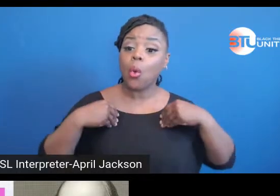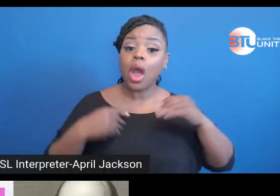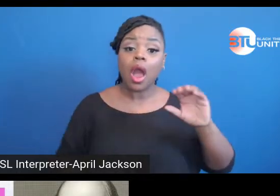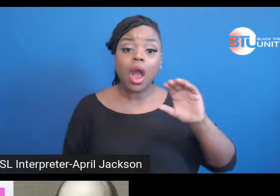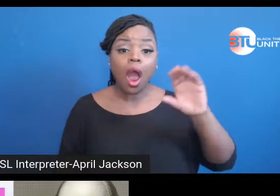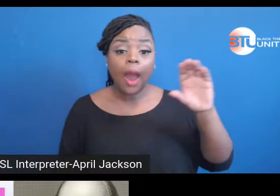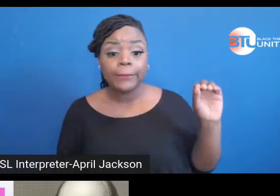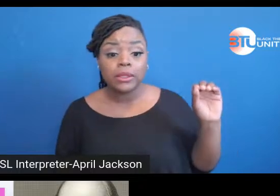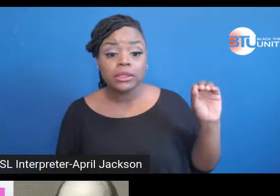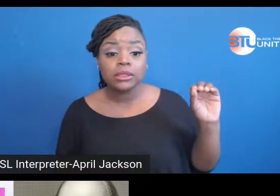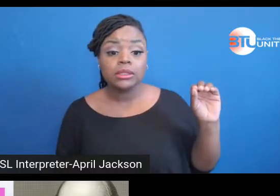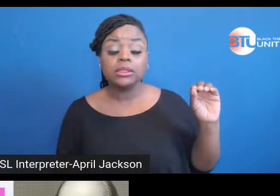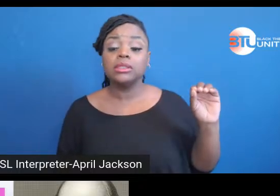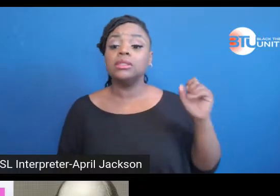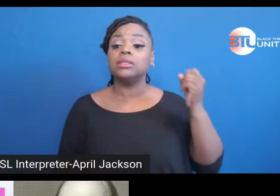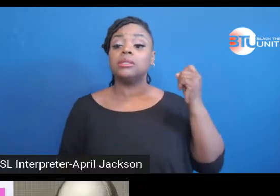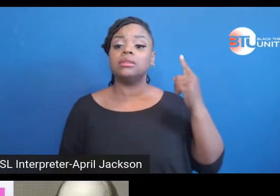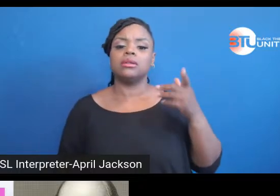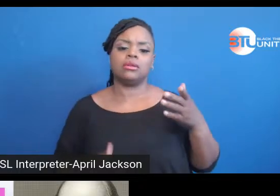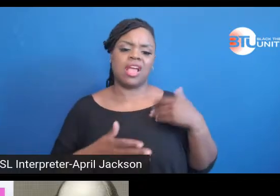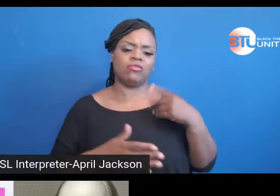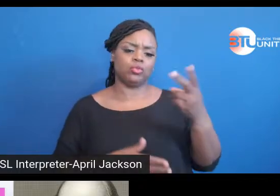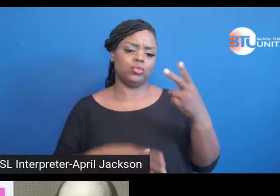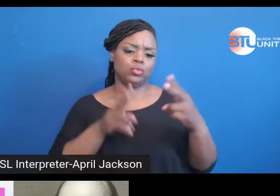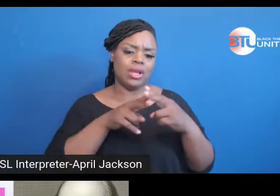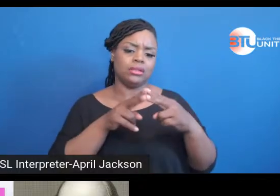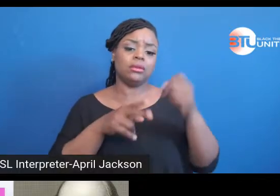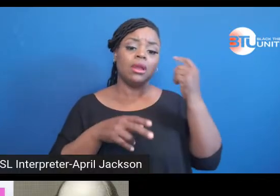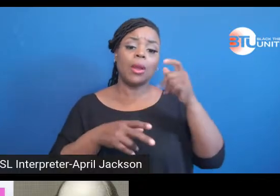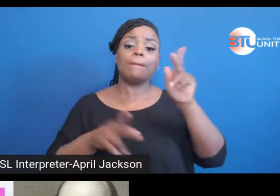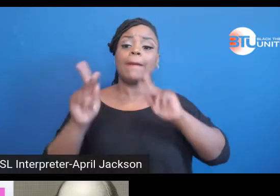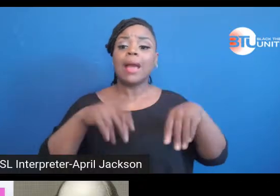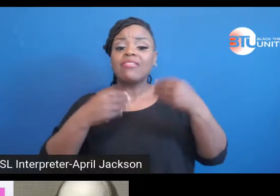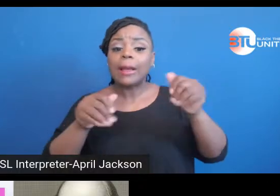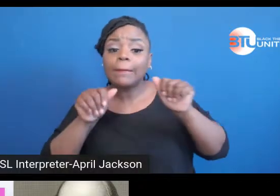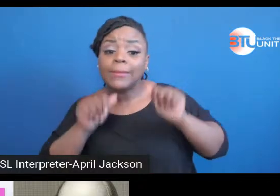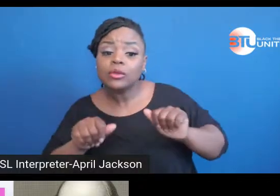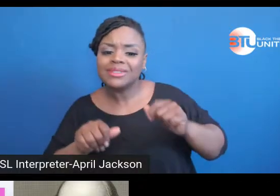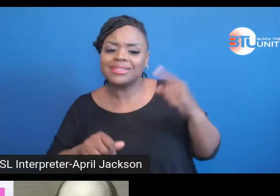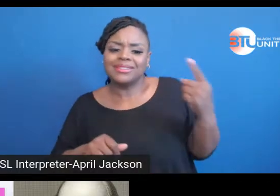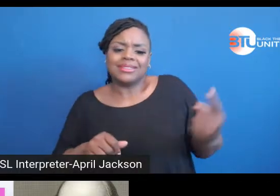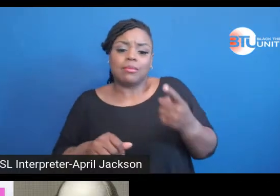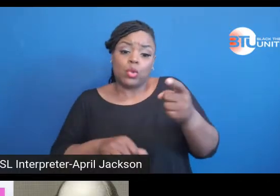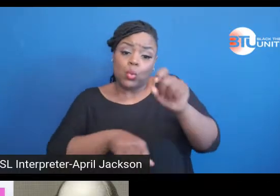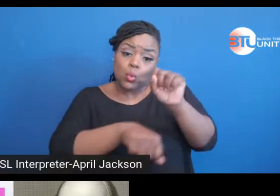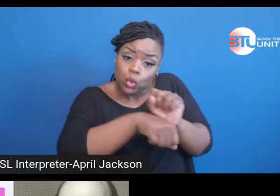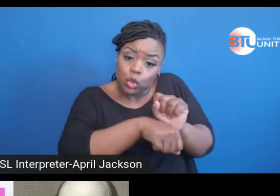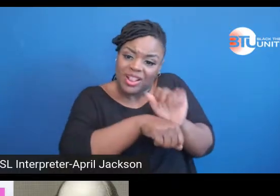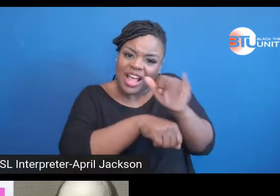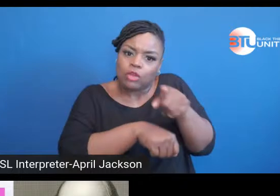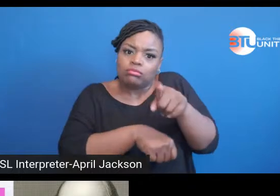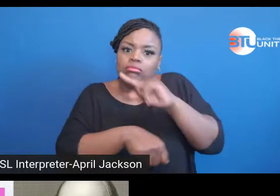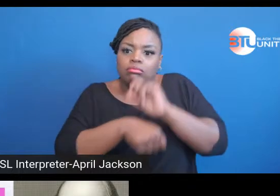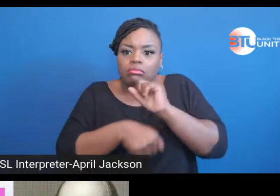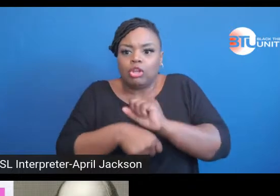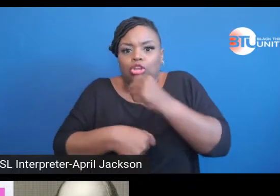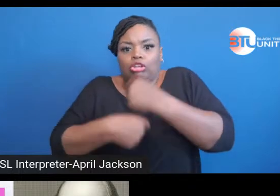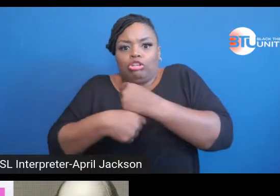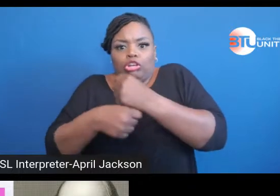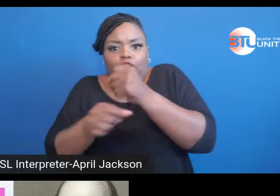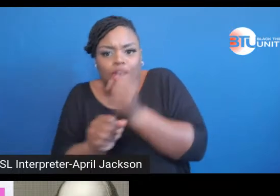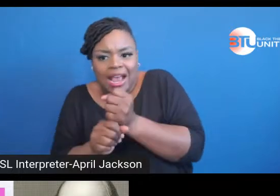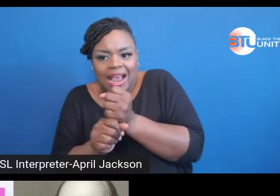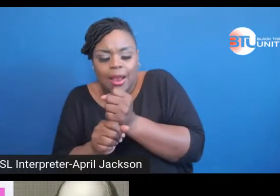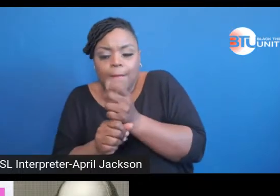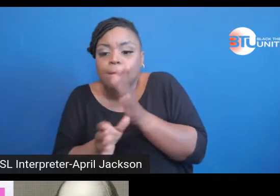can give people the ability to do something with your work that you created. Most of the time you are